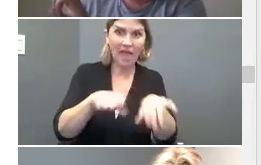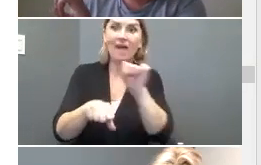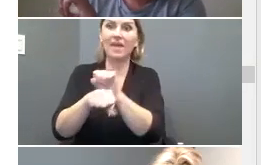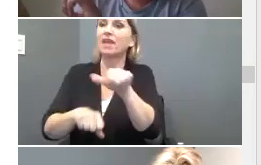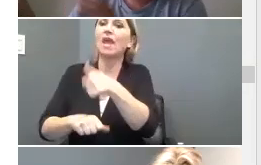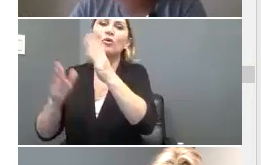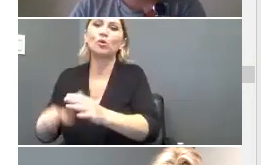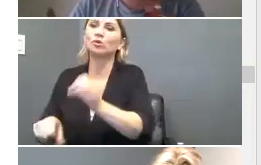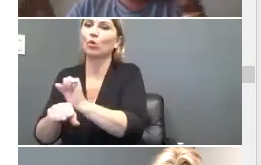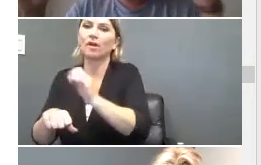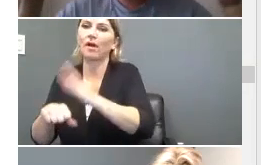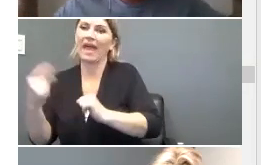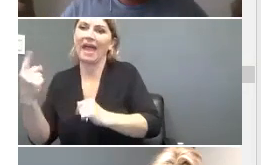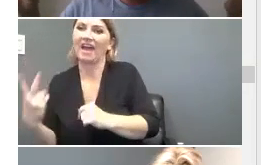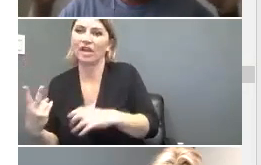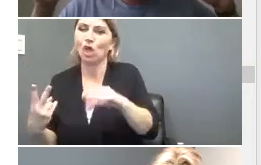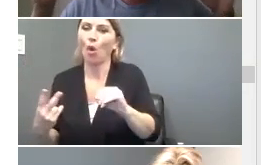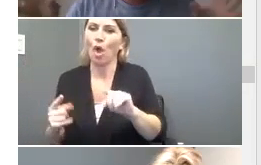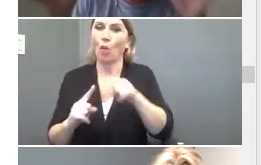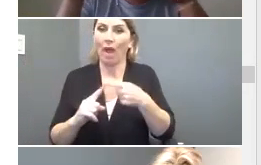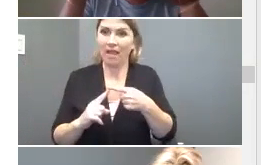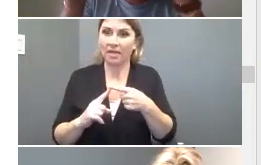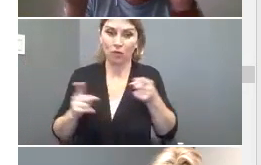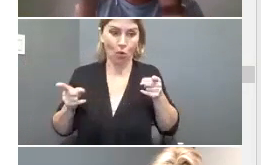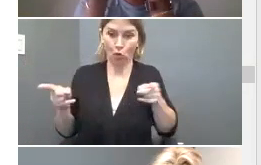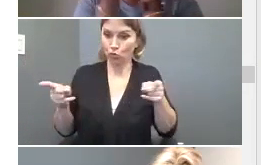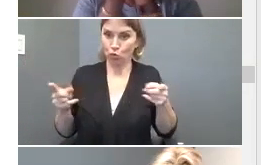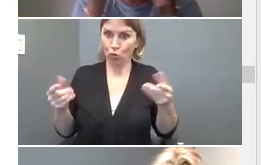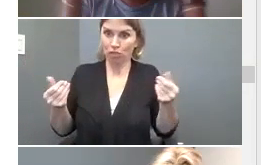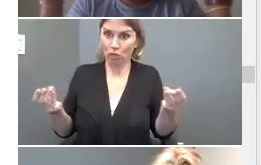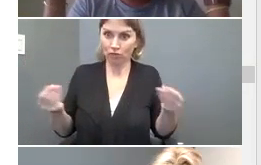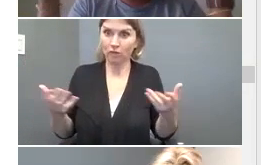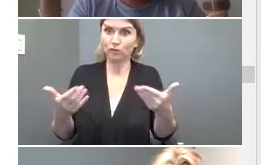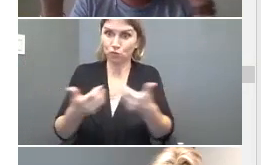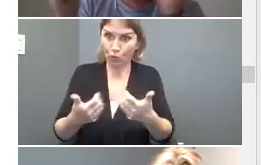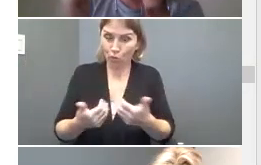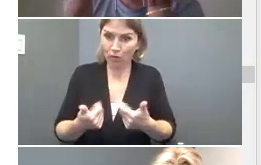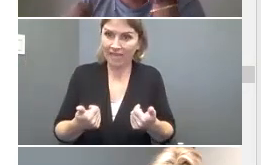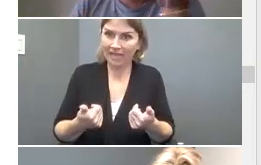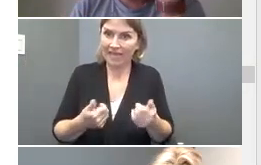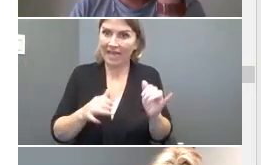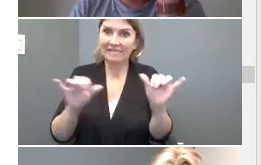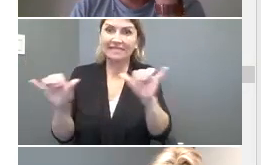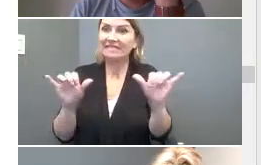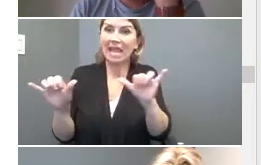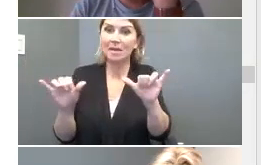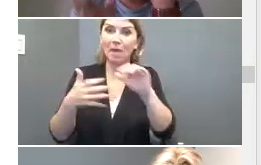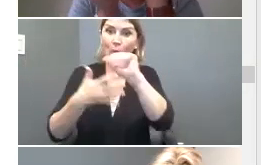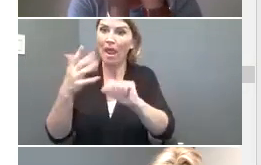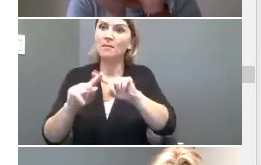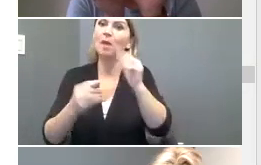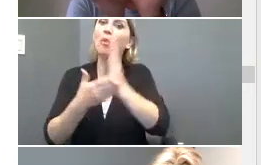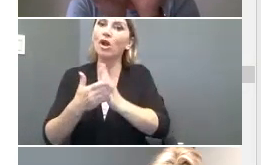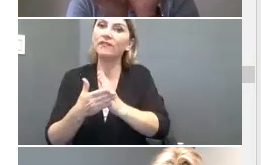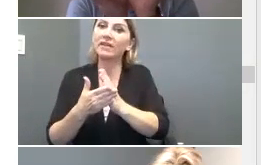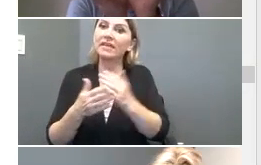this half of that array, right? So once those halves are sorted, it is essentially the same original array, where part of that array is sorted